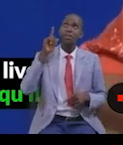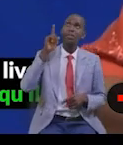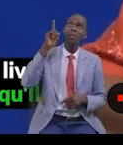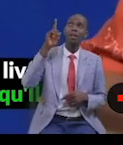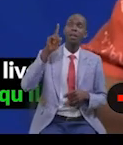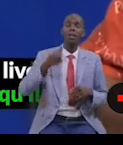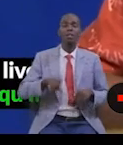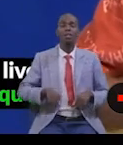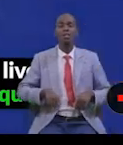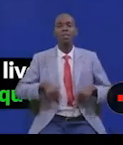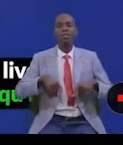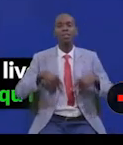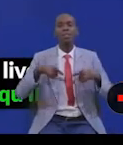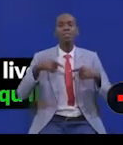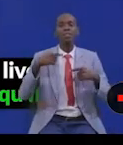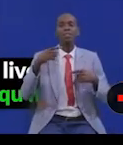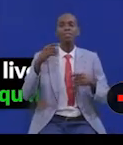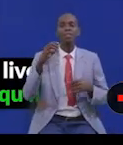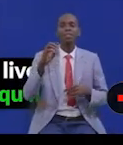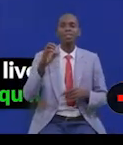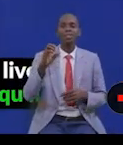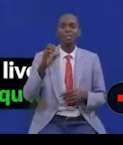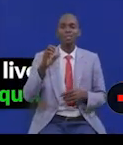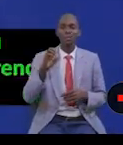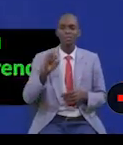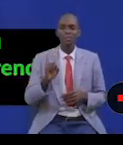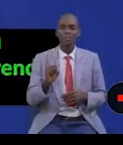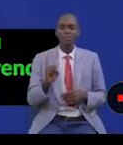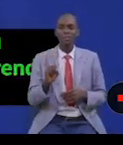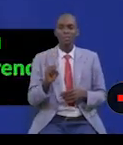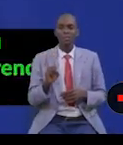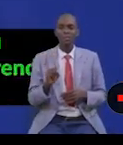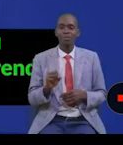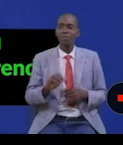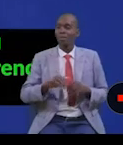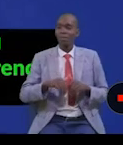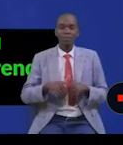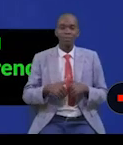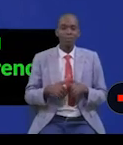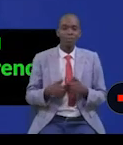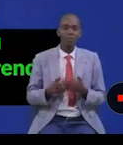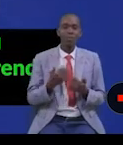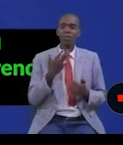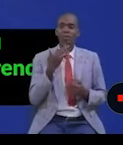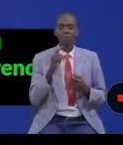just because he lives. How sweet to